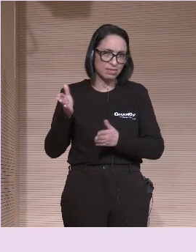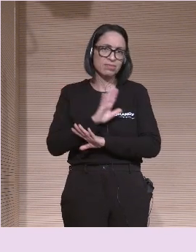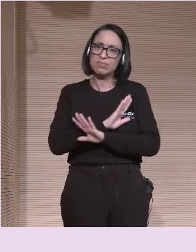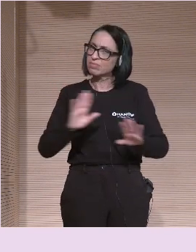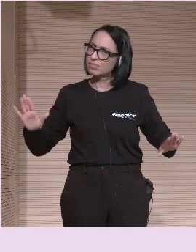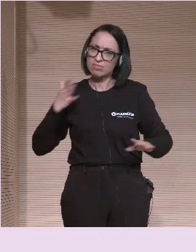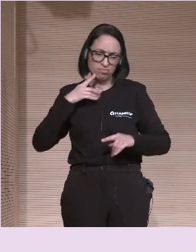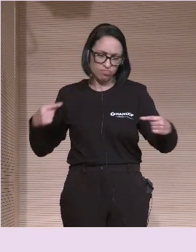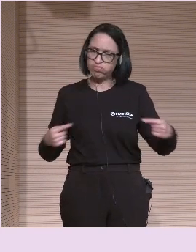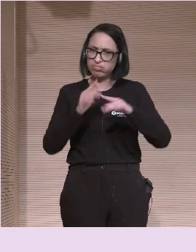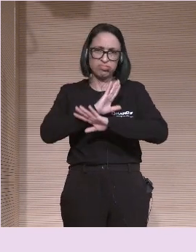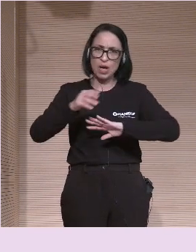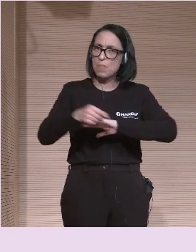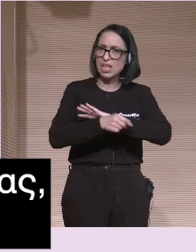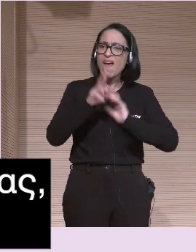boats.